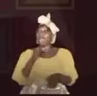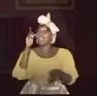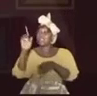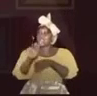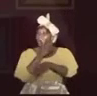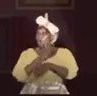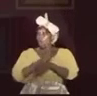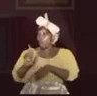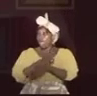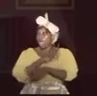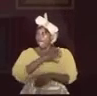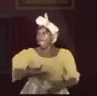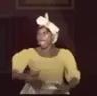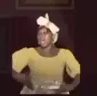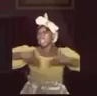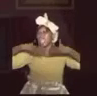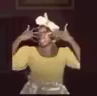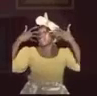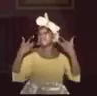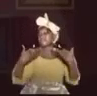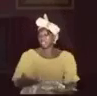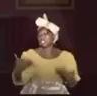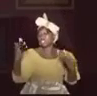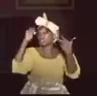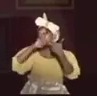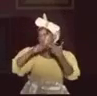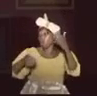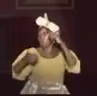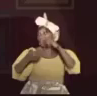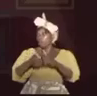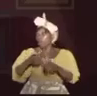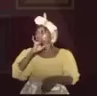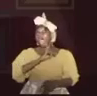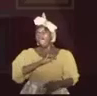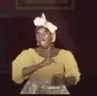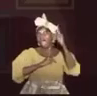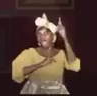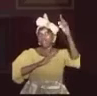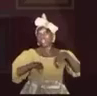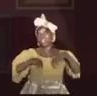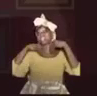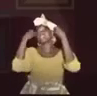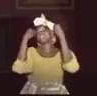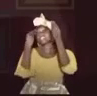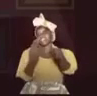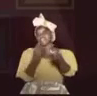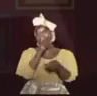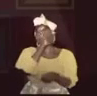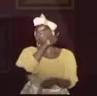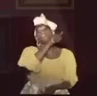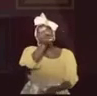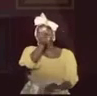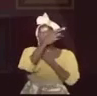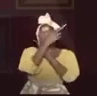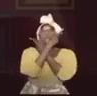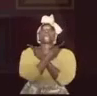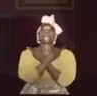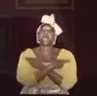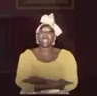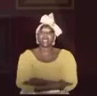that labor and are heavy laden. What's the reward? I will give